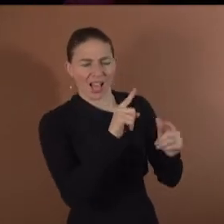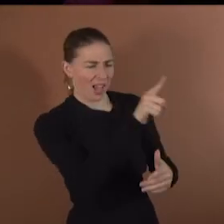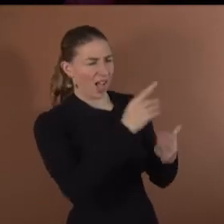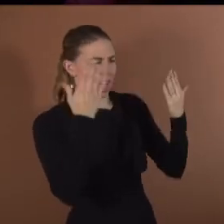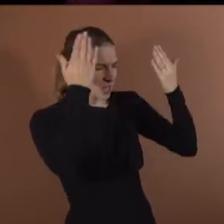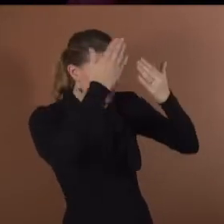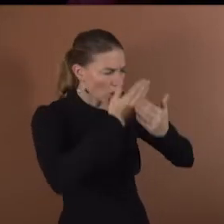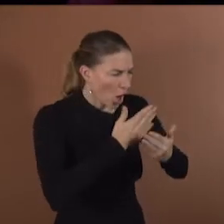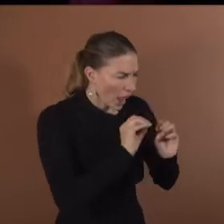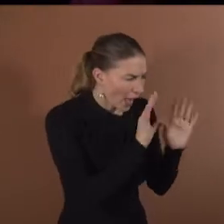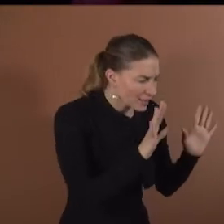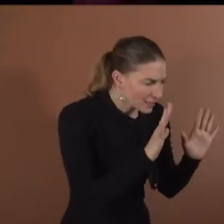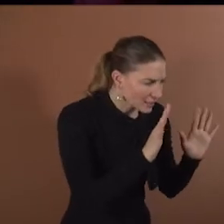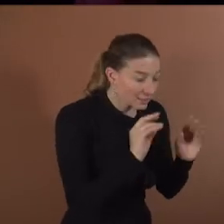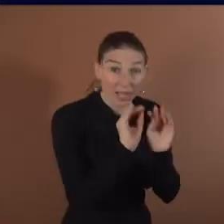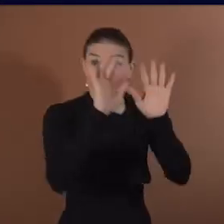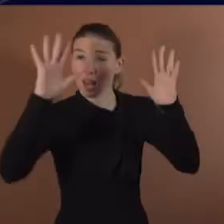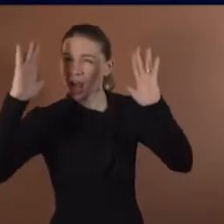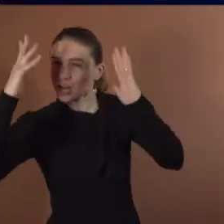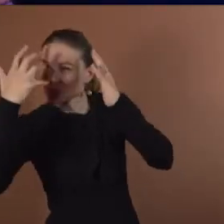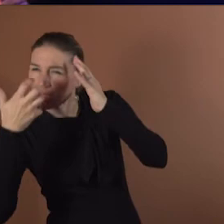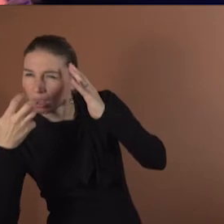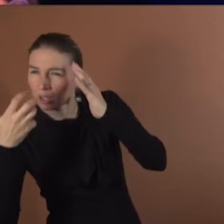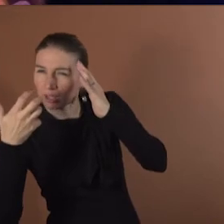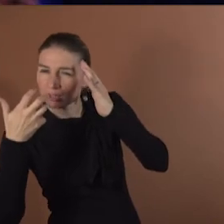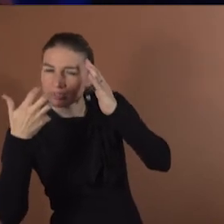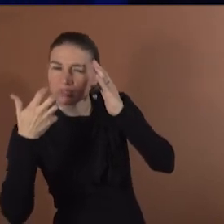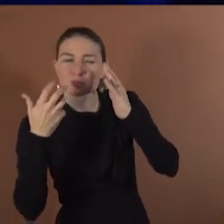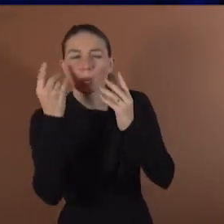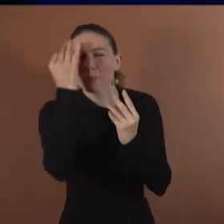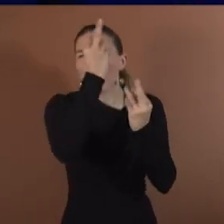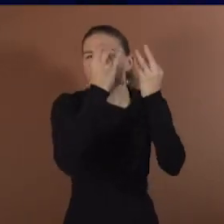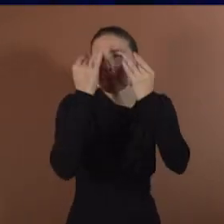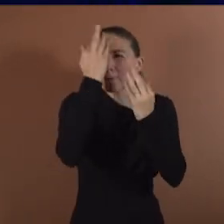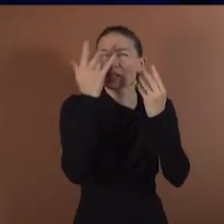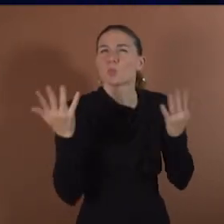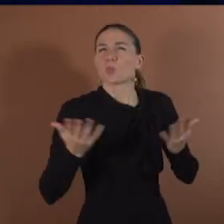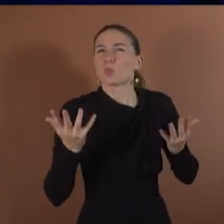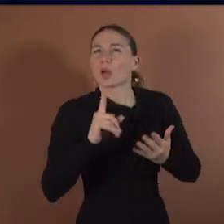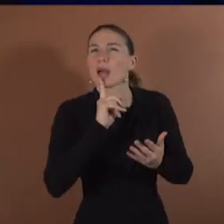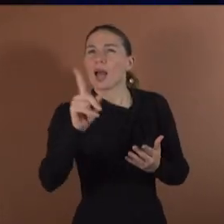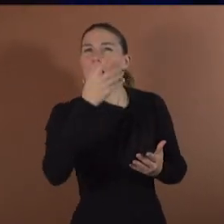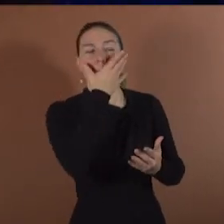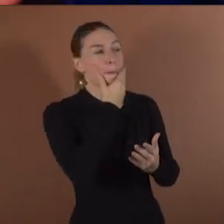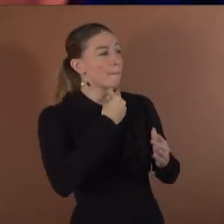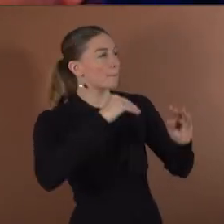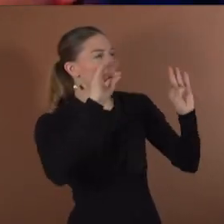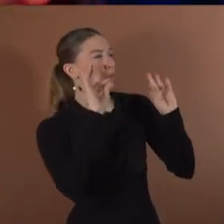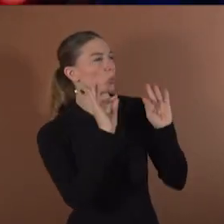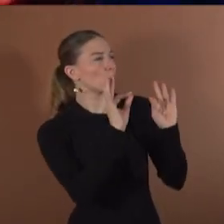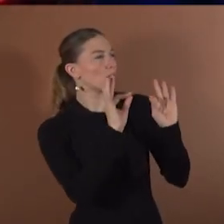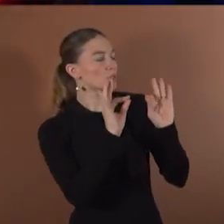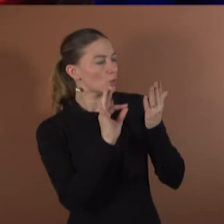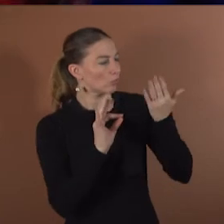dark. Imagine what dapple is. Imagine what pied beauty is. It's about taking